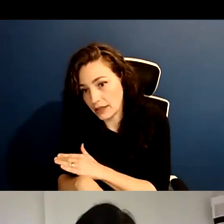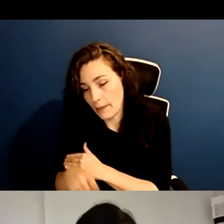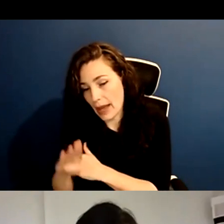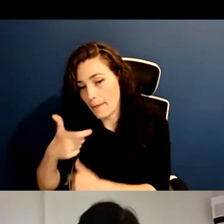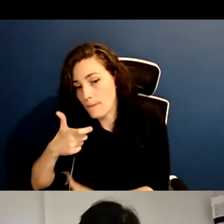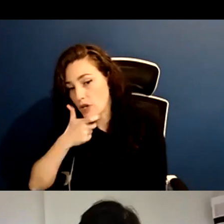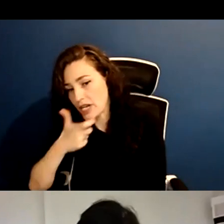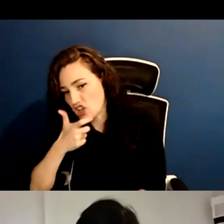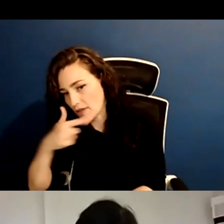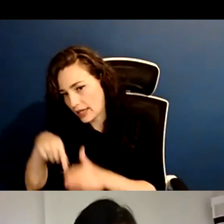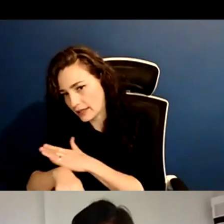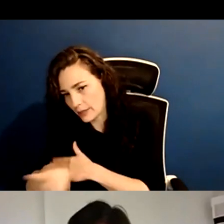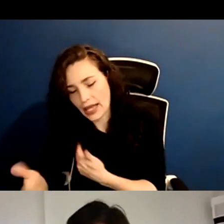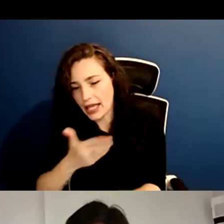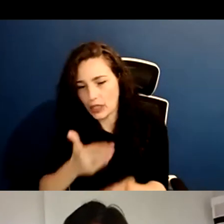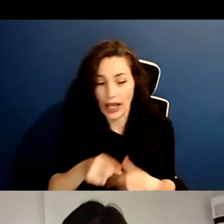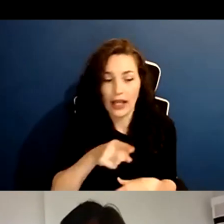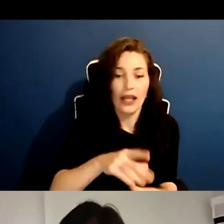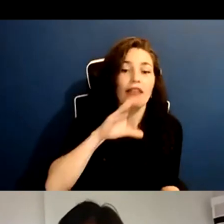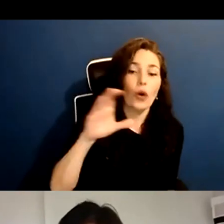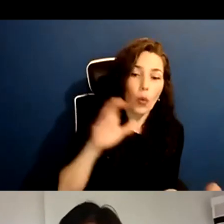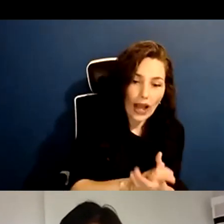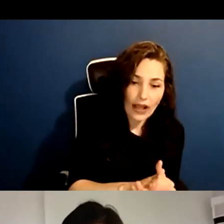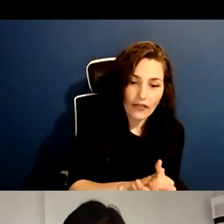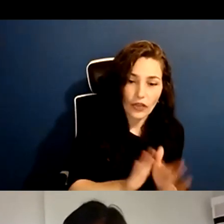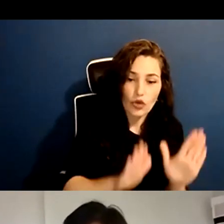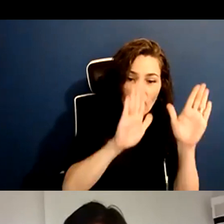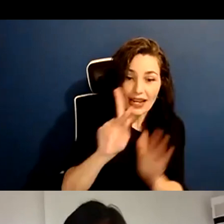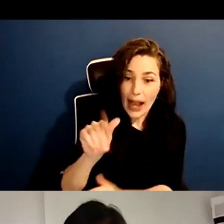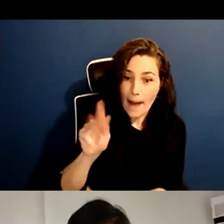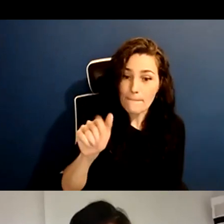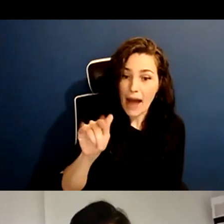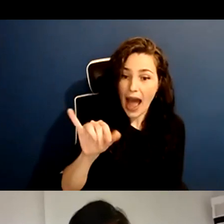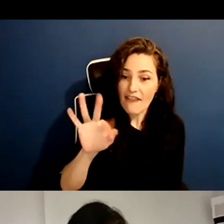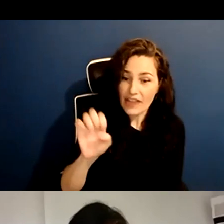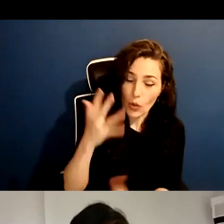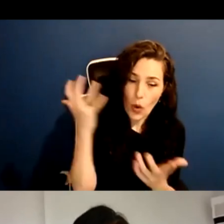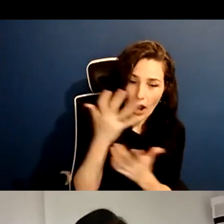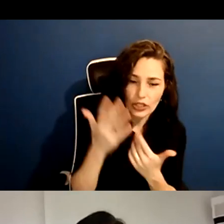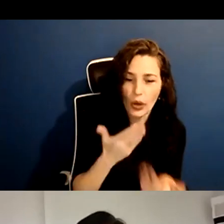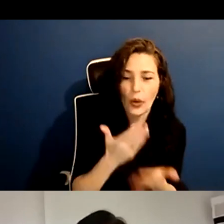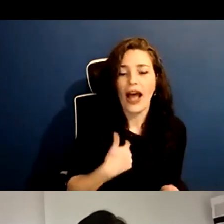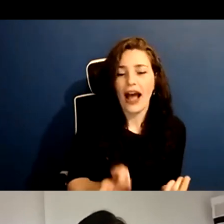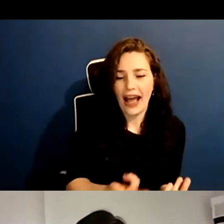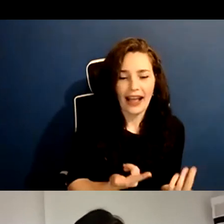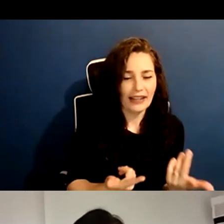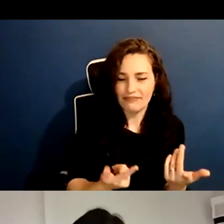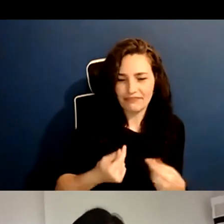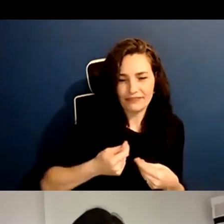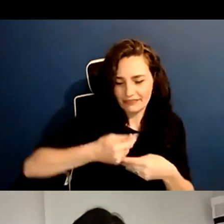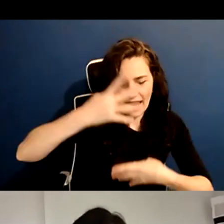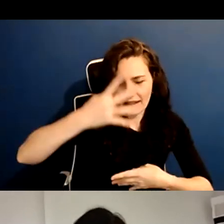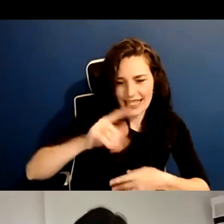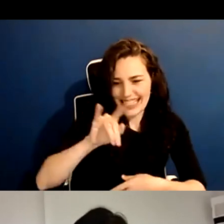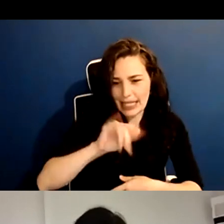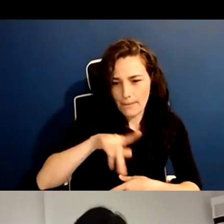And I had Zippy's number on my, you know, list, called her up. You know, we hadn't met.